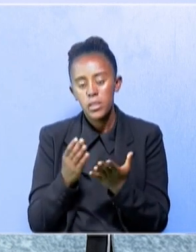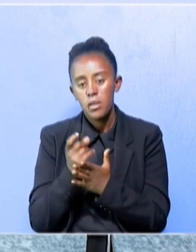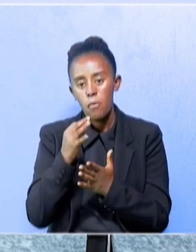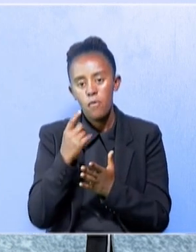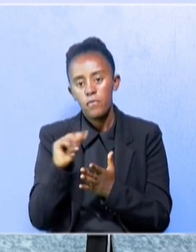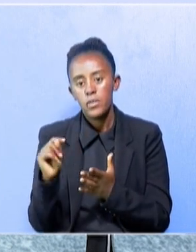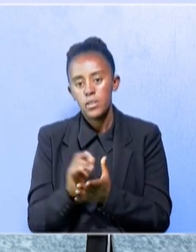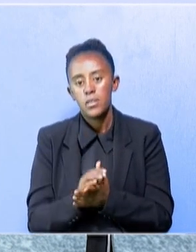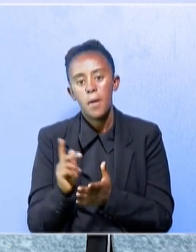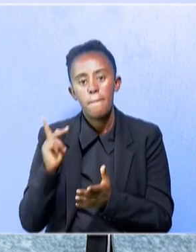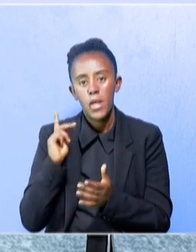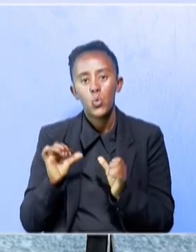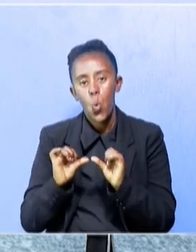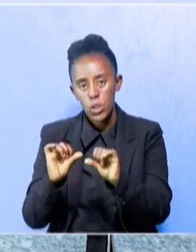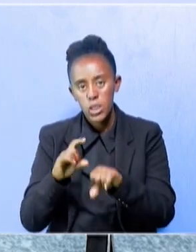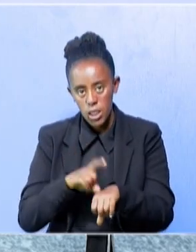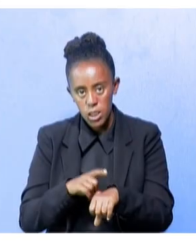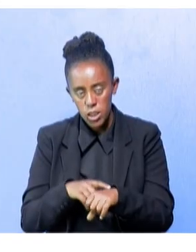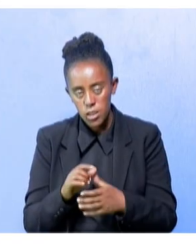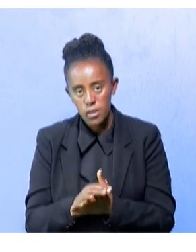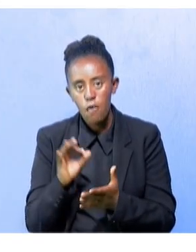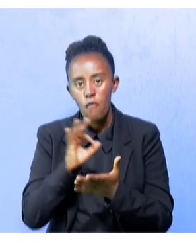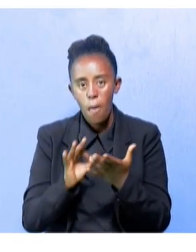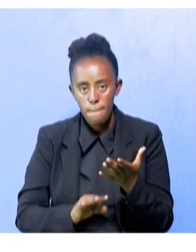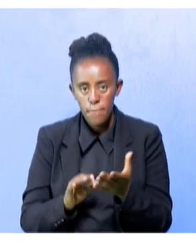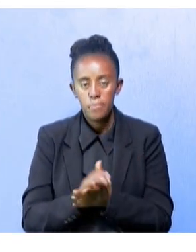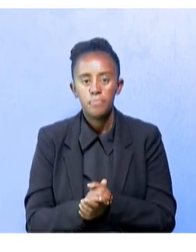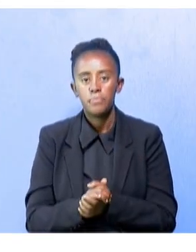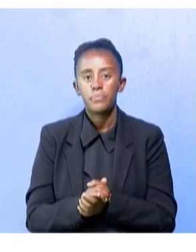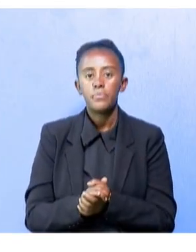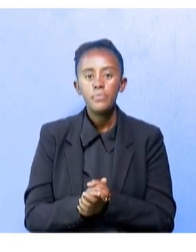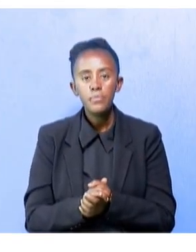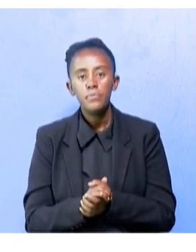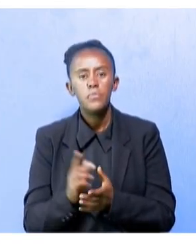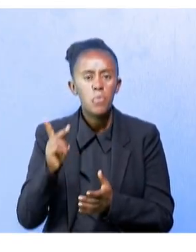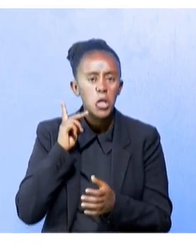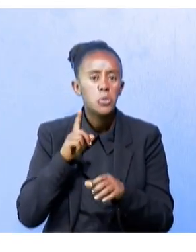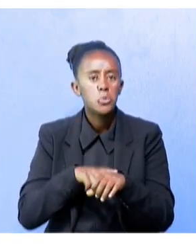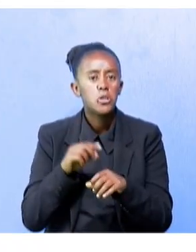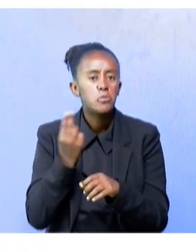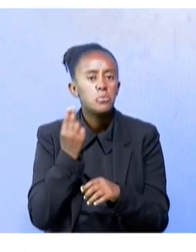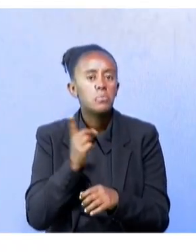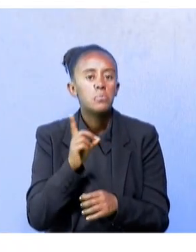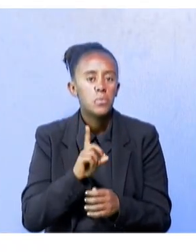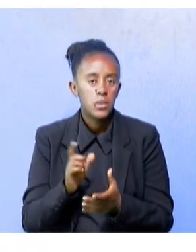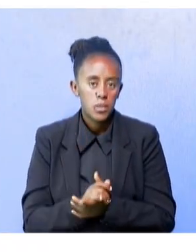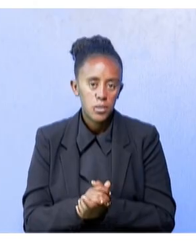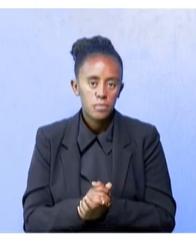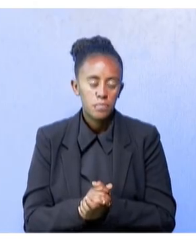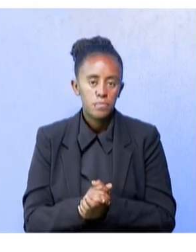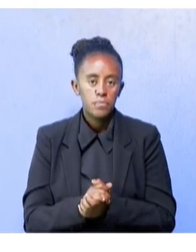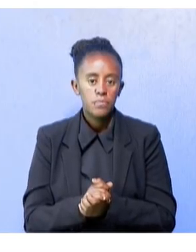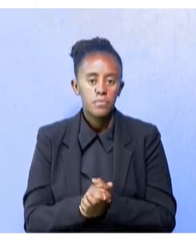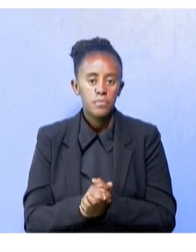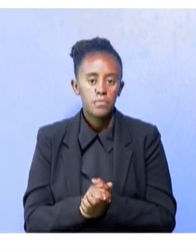the past continuous tense forms. What's the function of past continuous tense? Good.